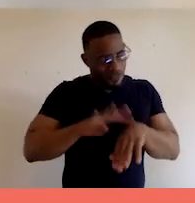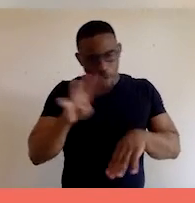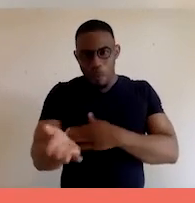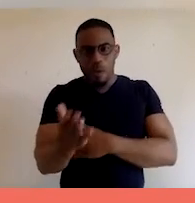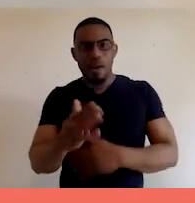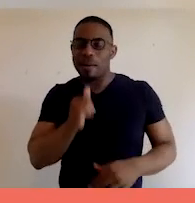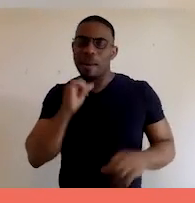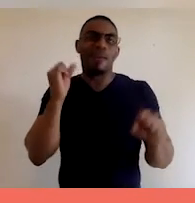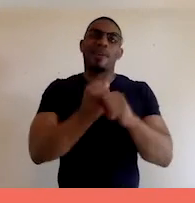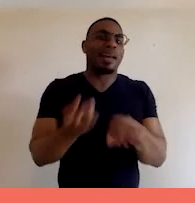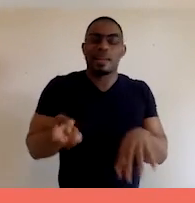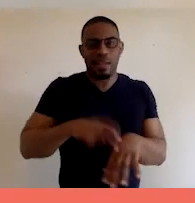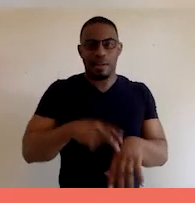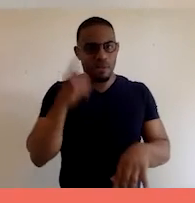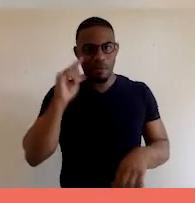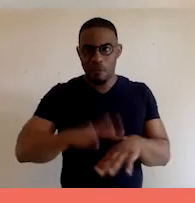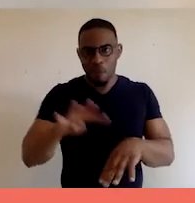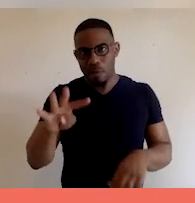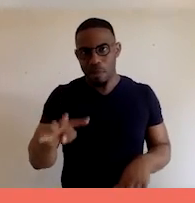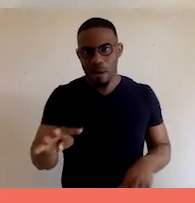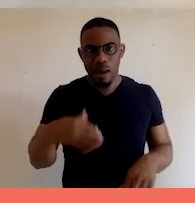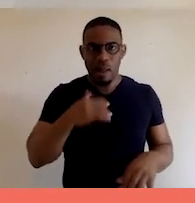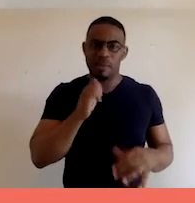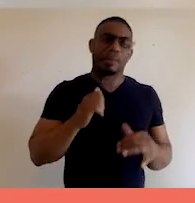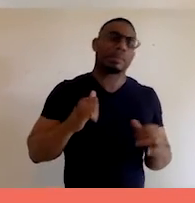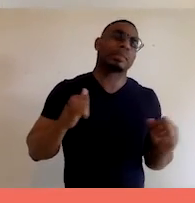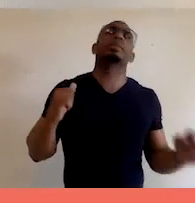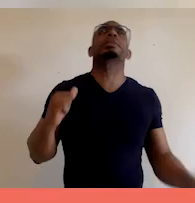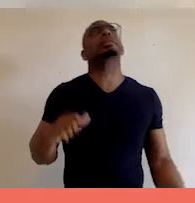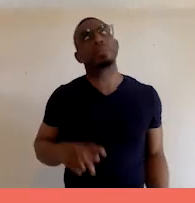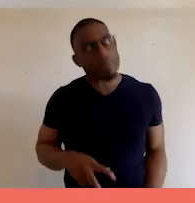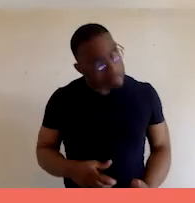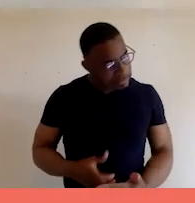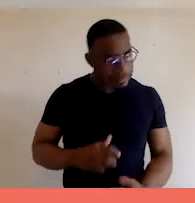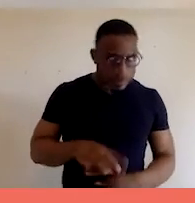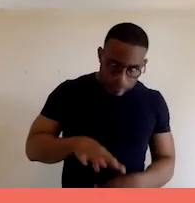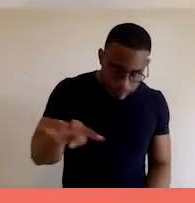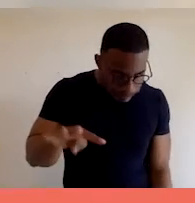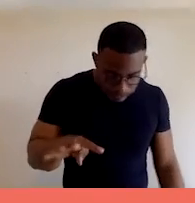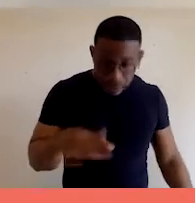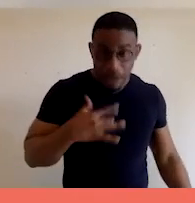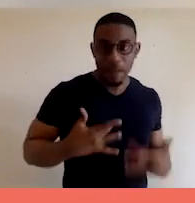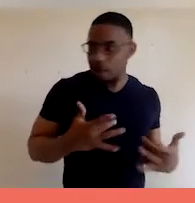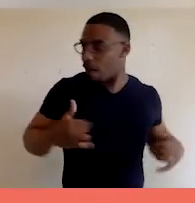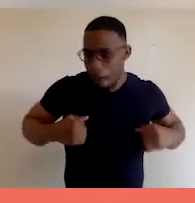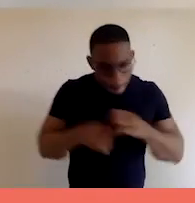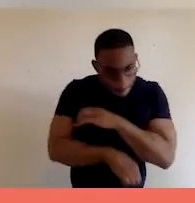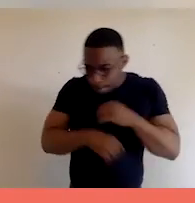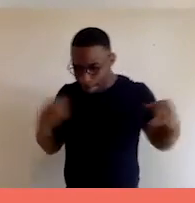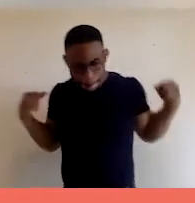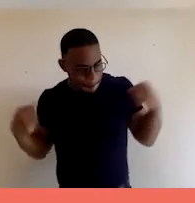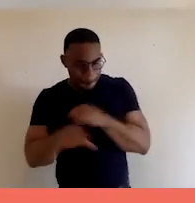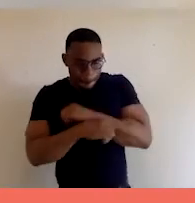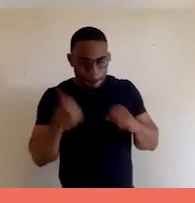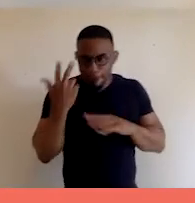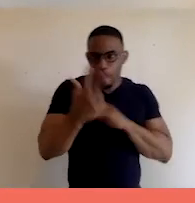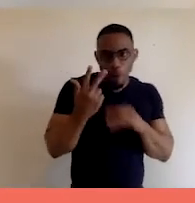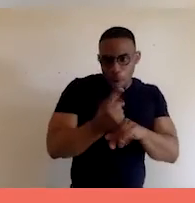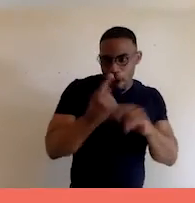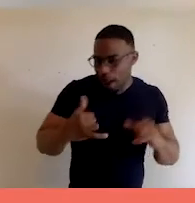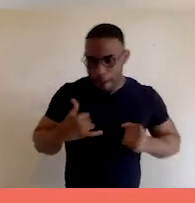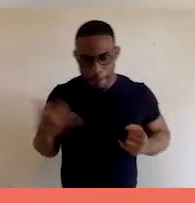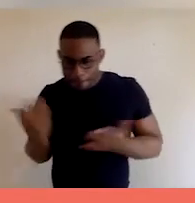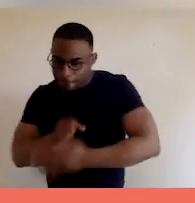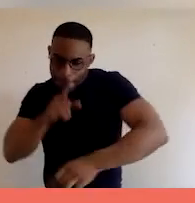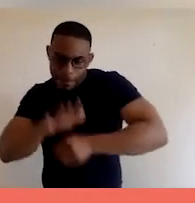morning. I'm not fighting to get out of bed 4 o'clock in the morning. I'm not going, 4 a.m. I'm excited saying three hours right now that